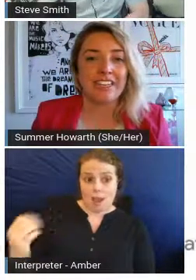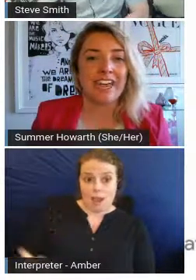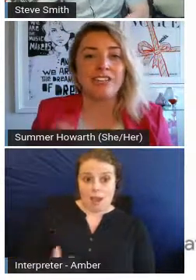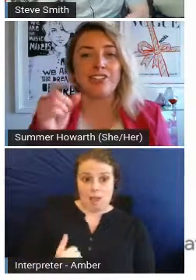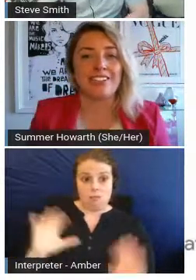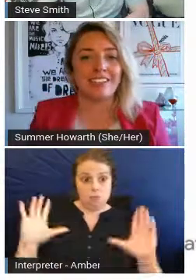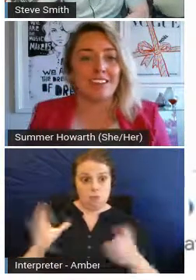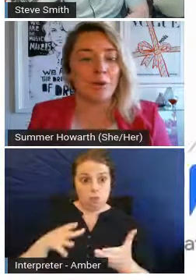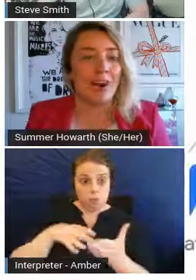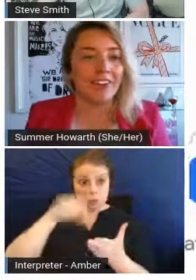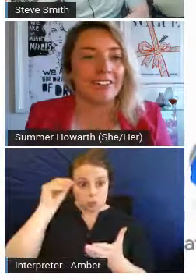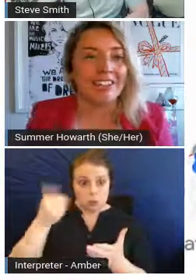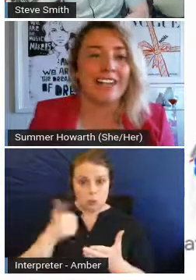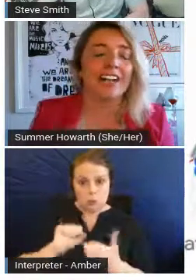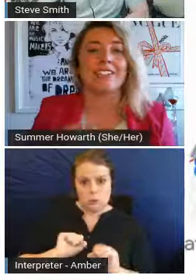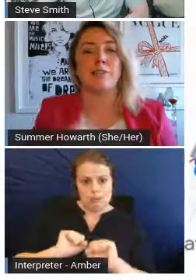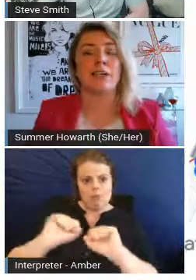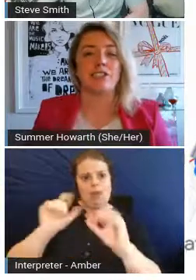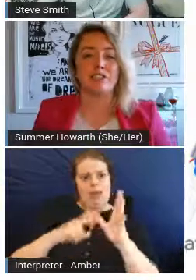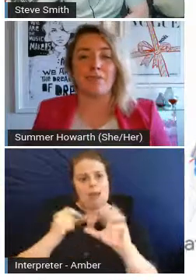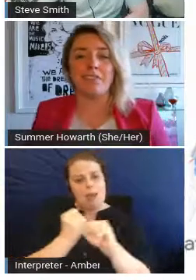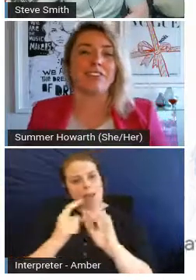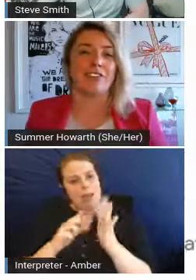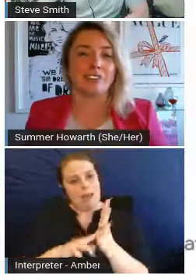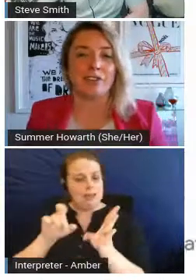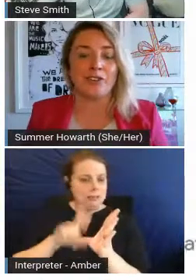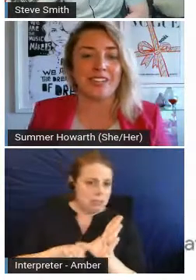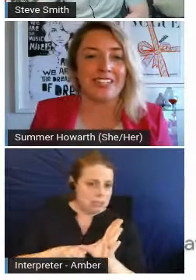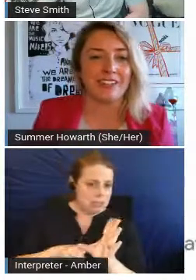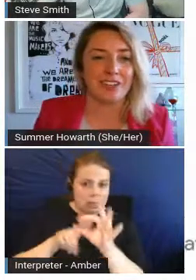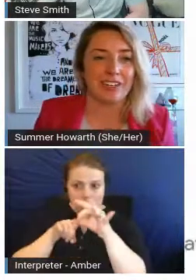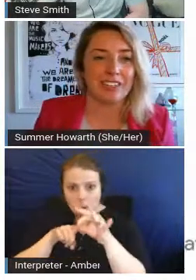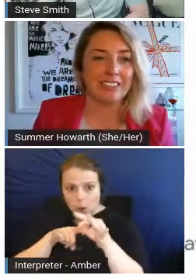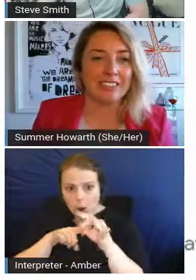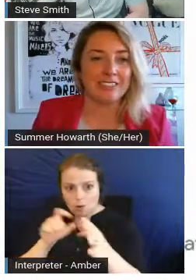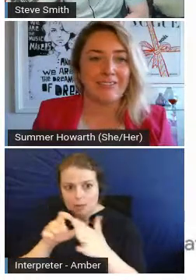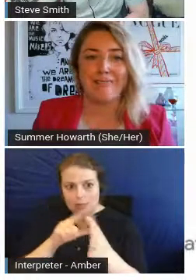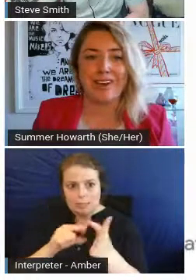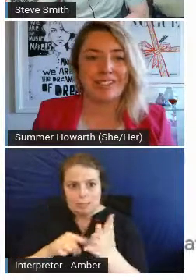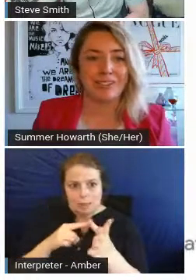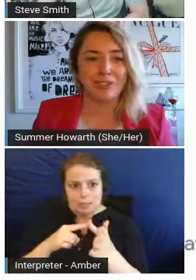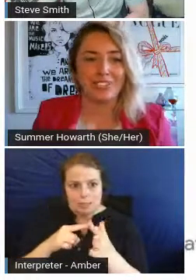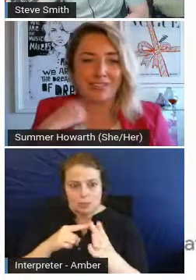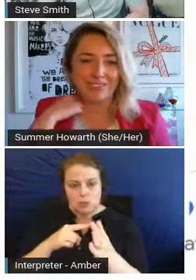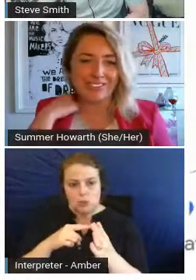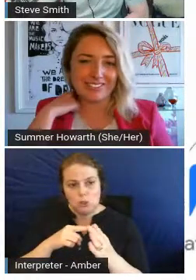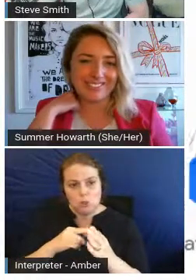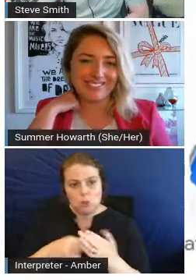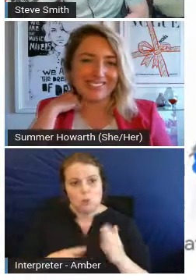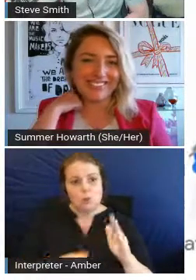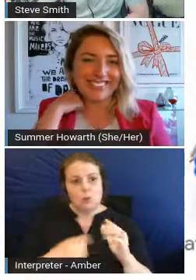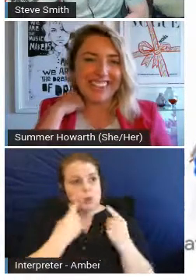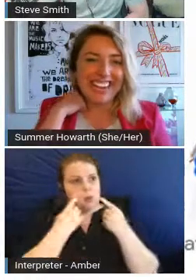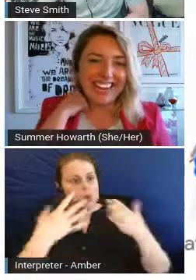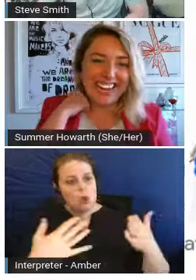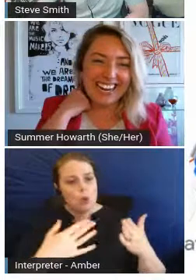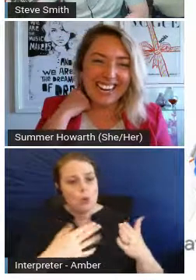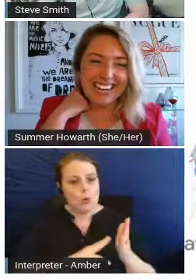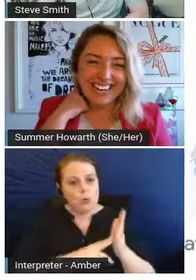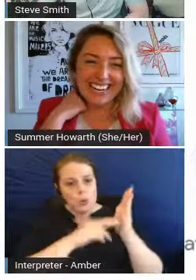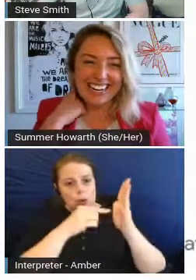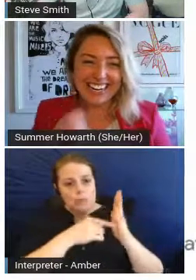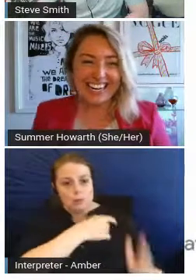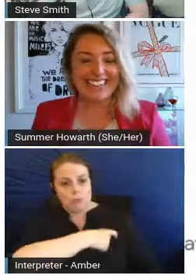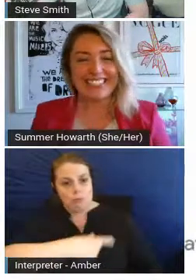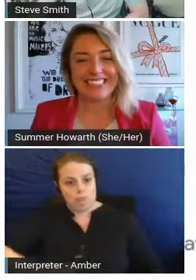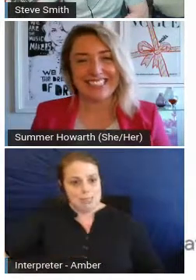their agency and inquiry and data to pitch to the minister in the Northern Territory. Very cool stuff. Amazing. You are absolutely